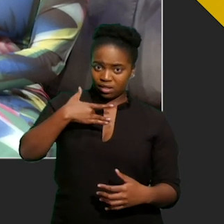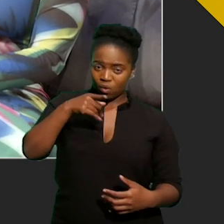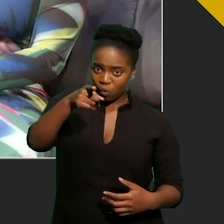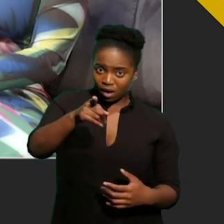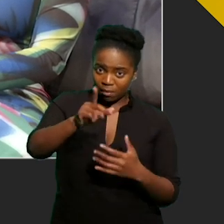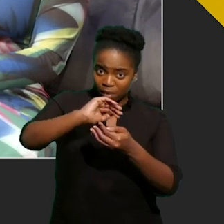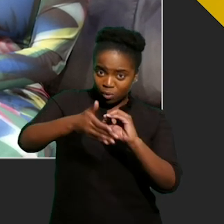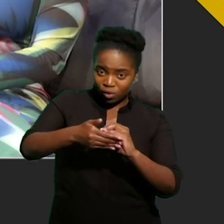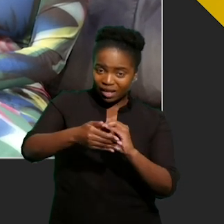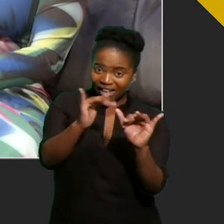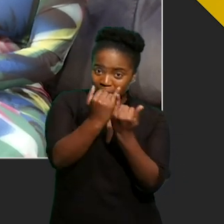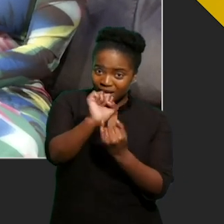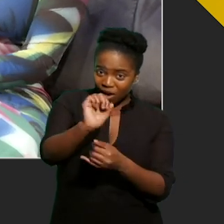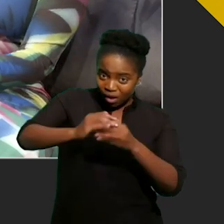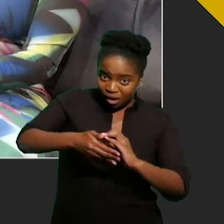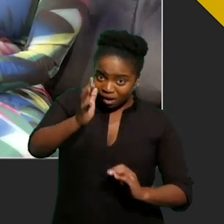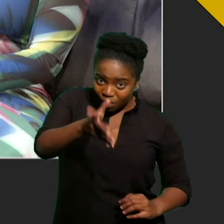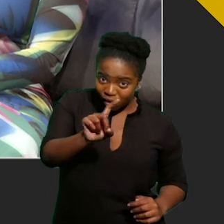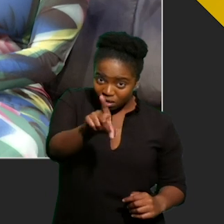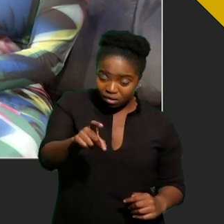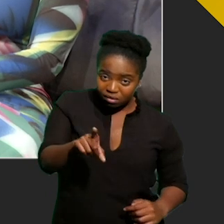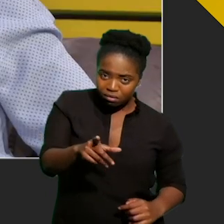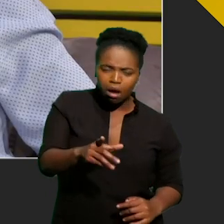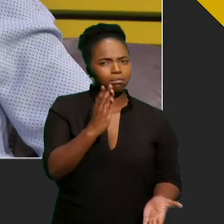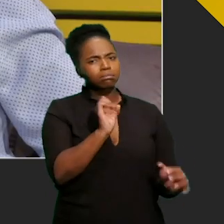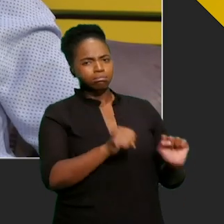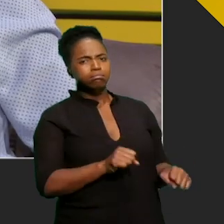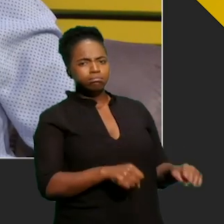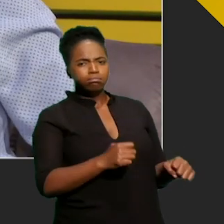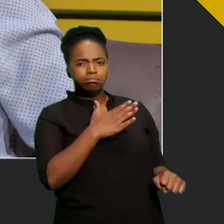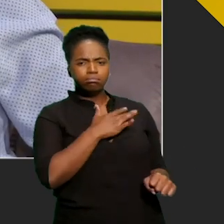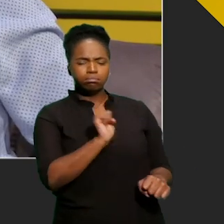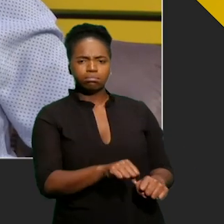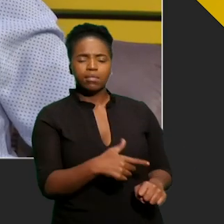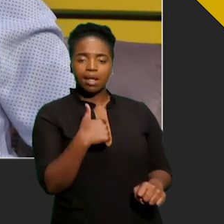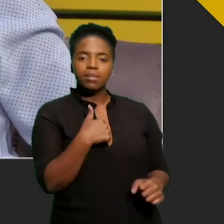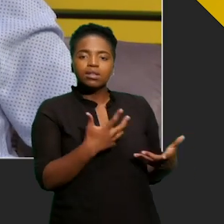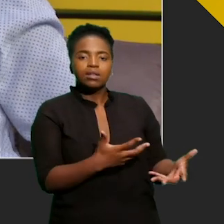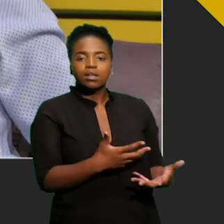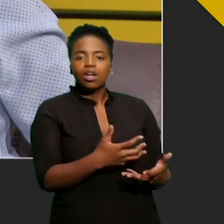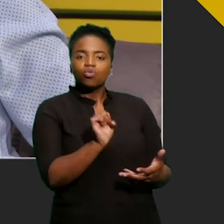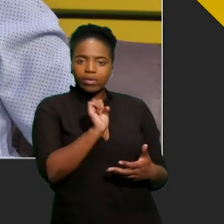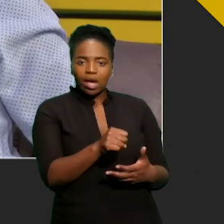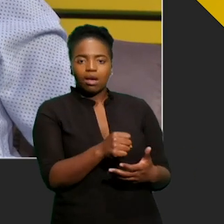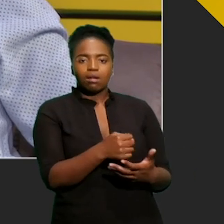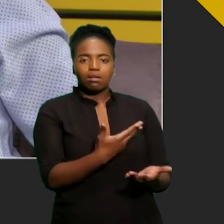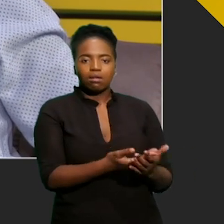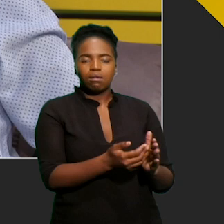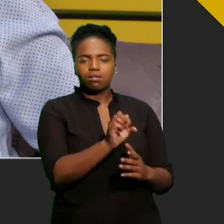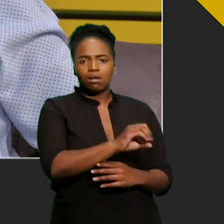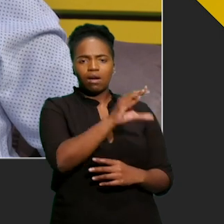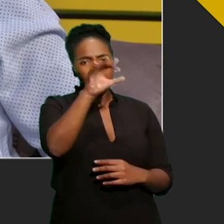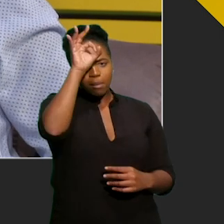it would come push to shove, they will protect you? They'll protect you. Of course, of course. I mean, not only your institution, in fact, you can go to the South African